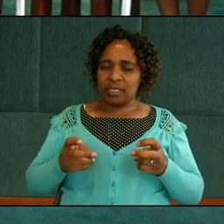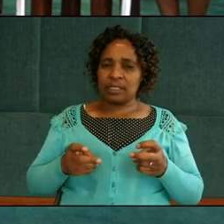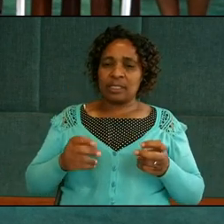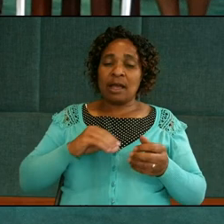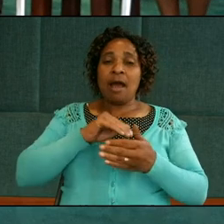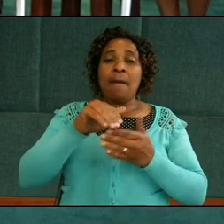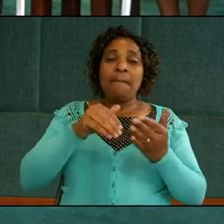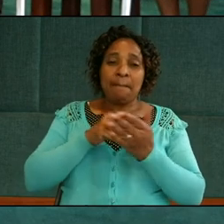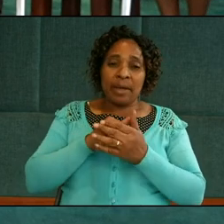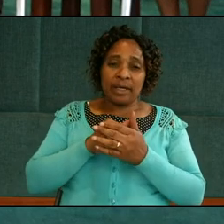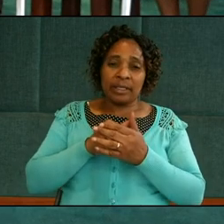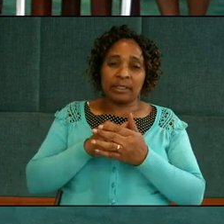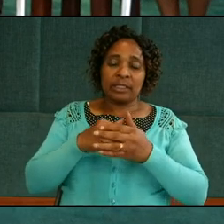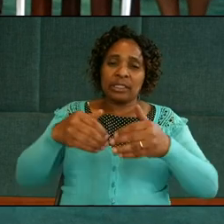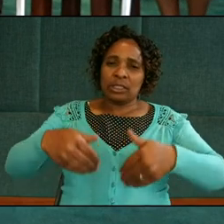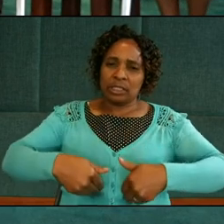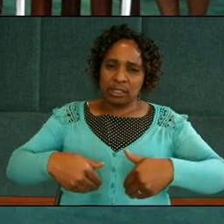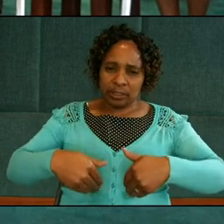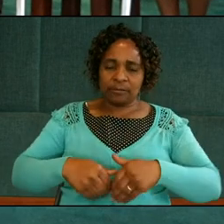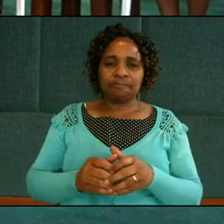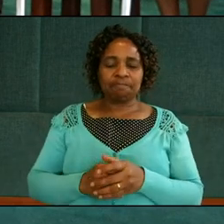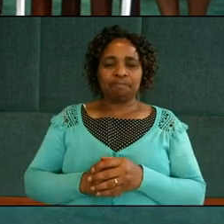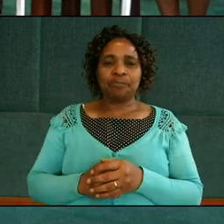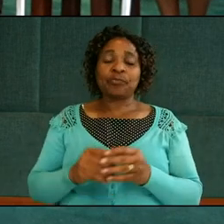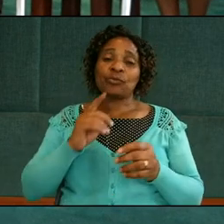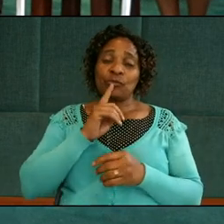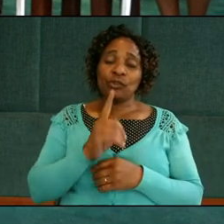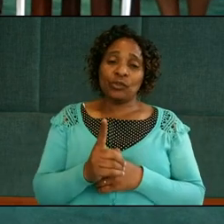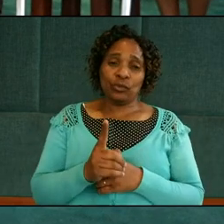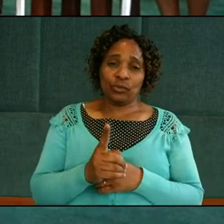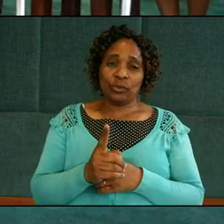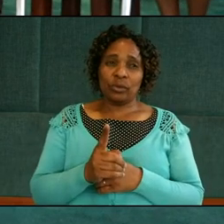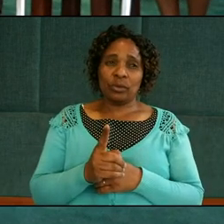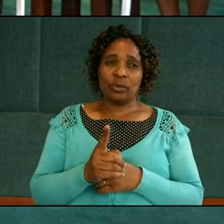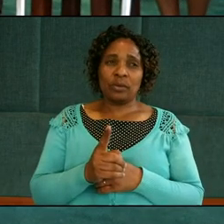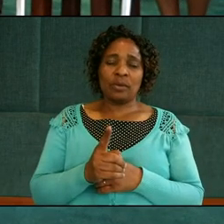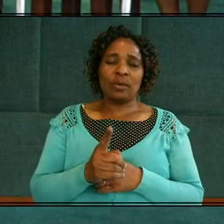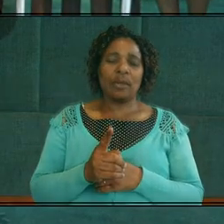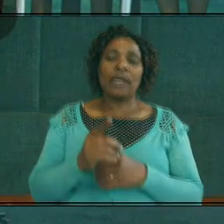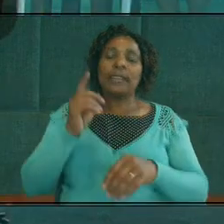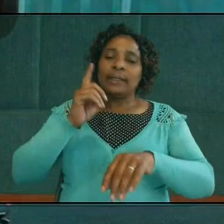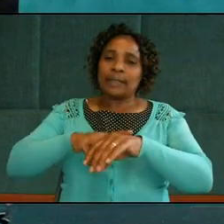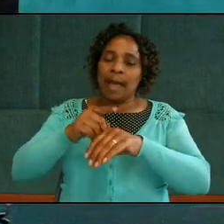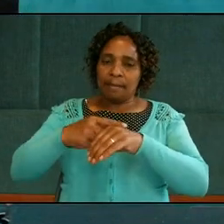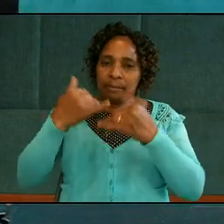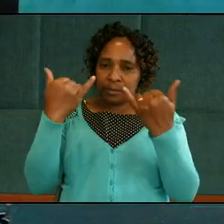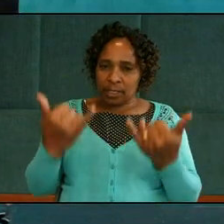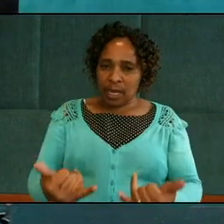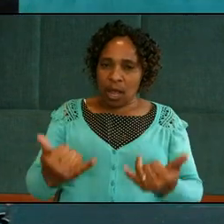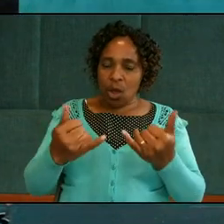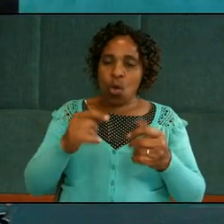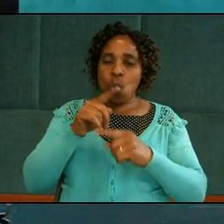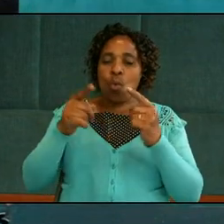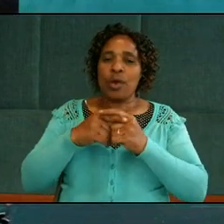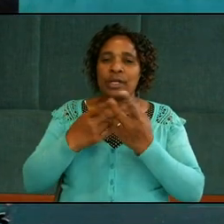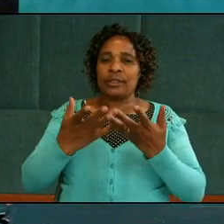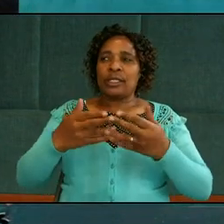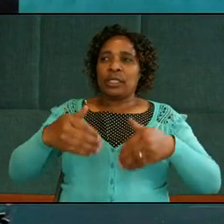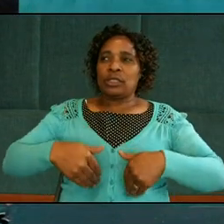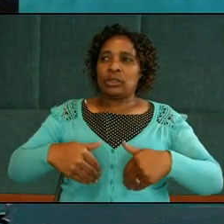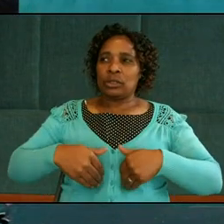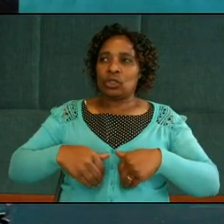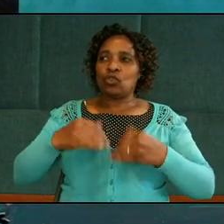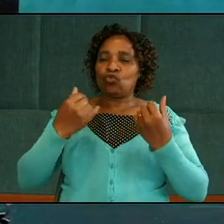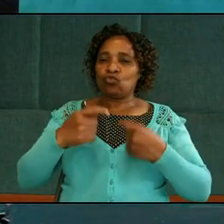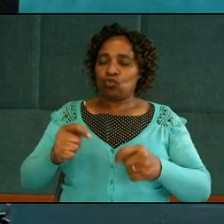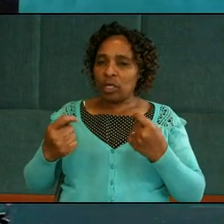among the teenagers. And so, it is during this time when the teenagers are trying to